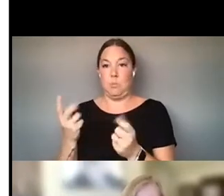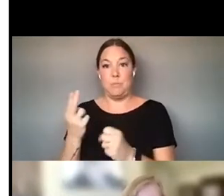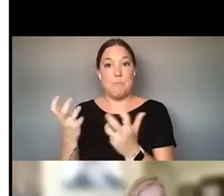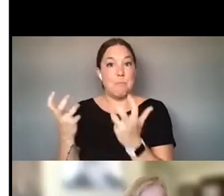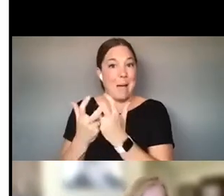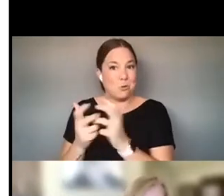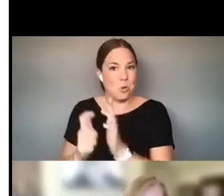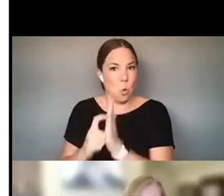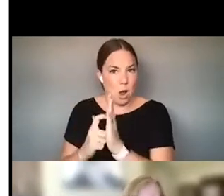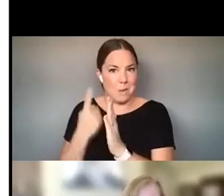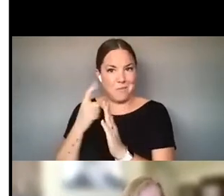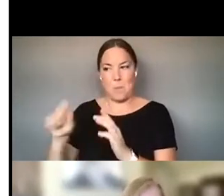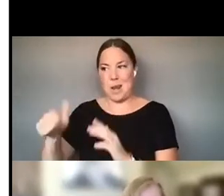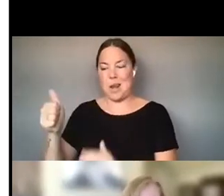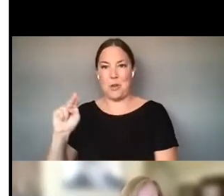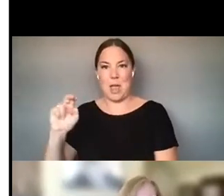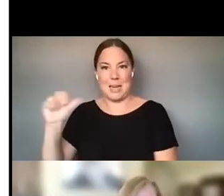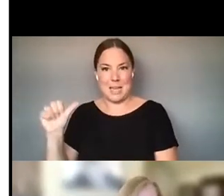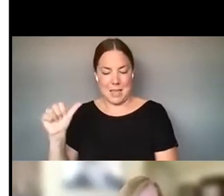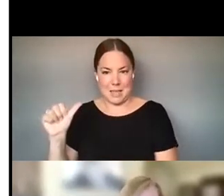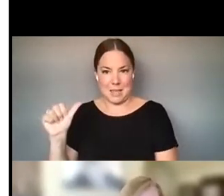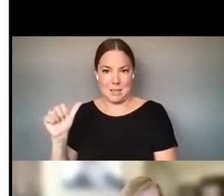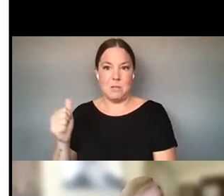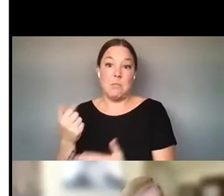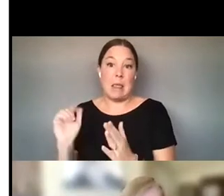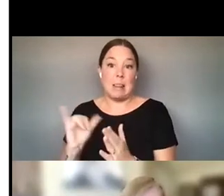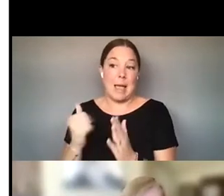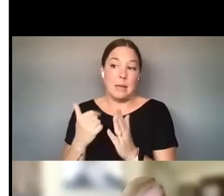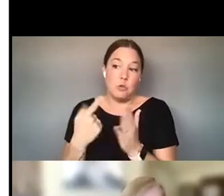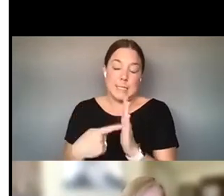NEA grant programs such as grants for arts projects.